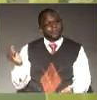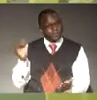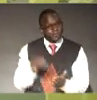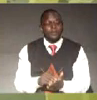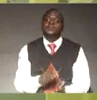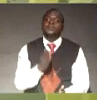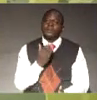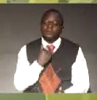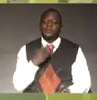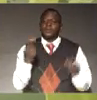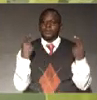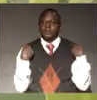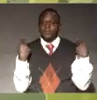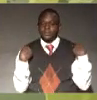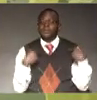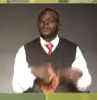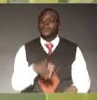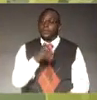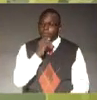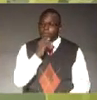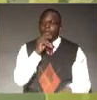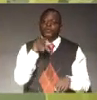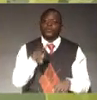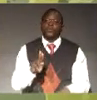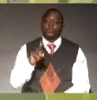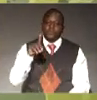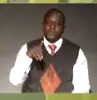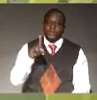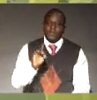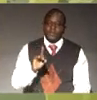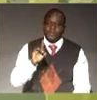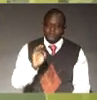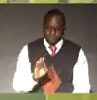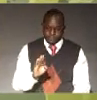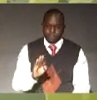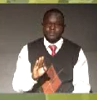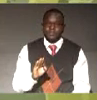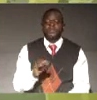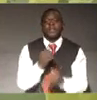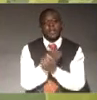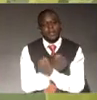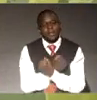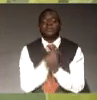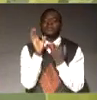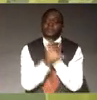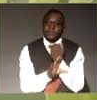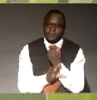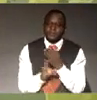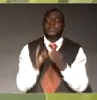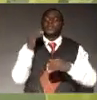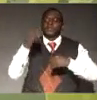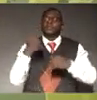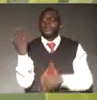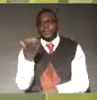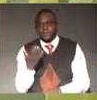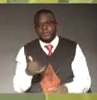need for officers and men of the Uganda People's Defense Forces, UPDF, to be patriotic and appreciate and internalize